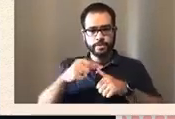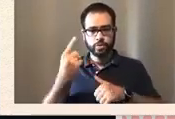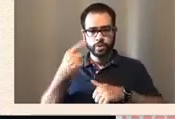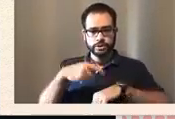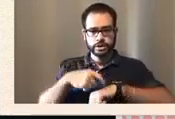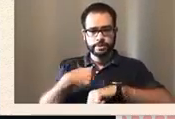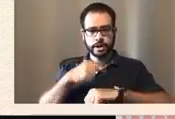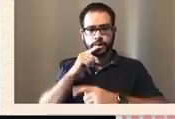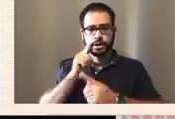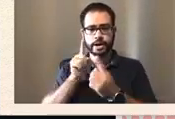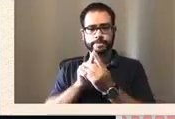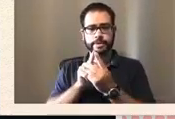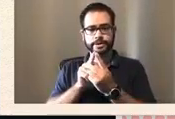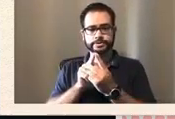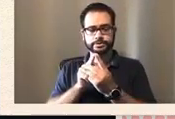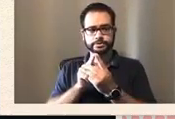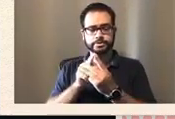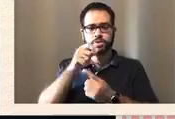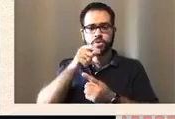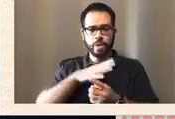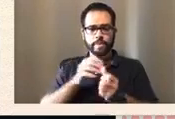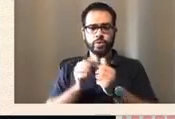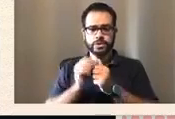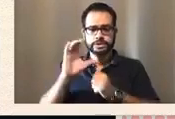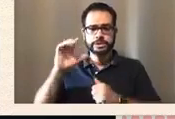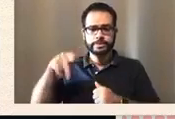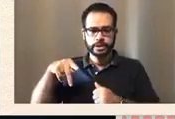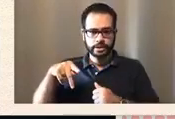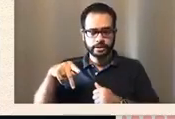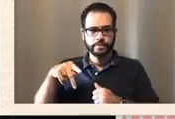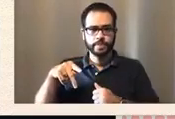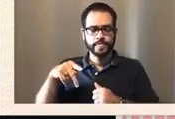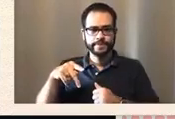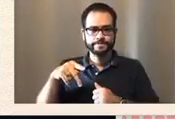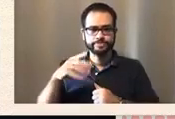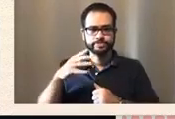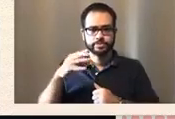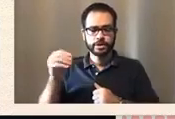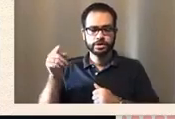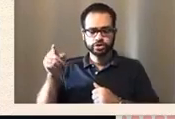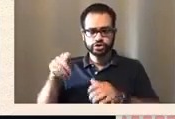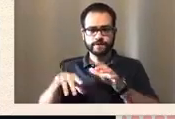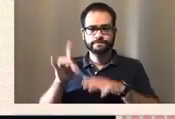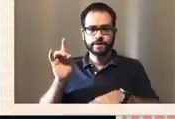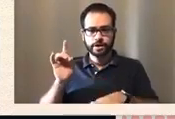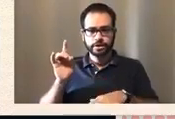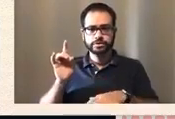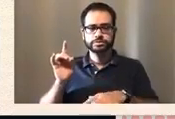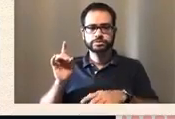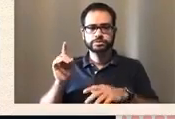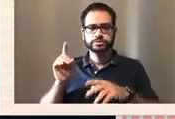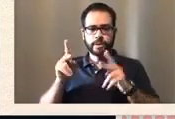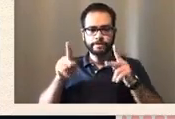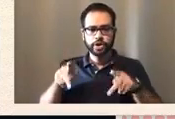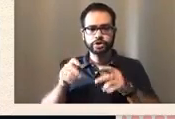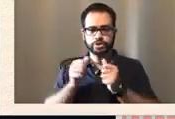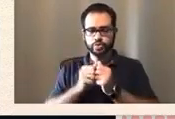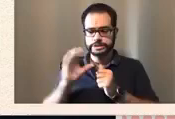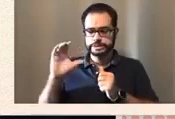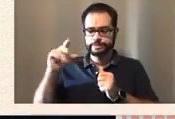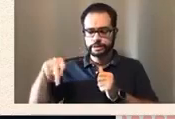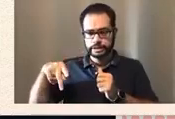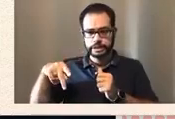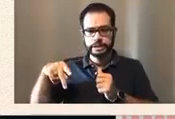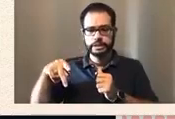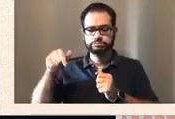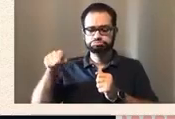a woman with cerebral palsy, and she found a person with cerebral palsy who was a little